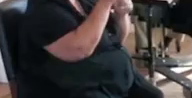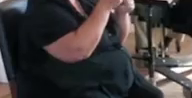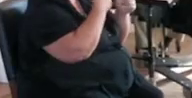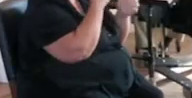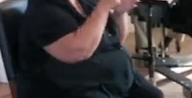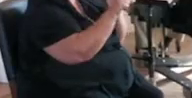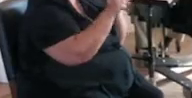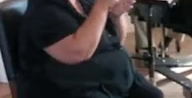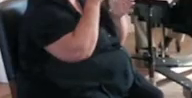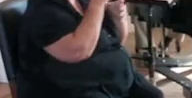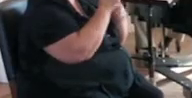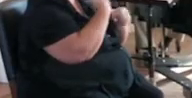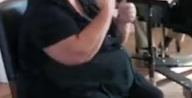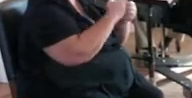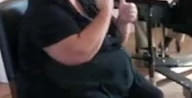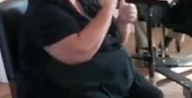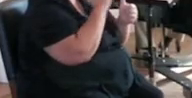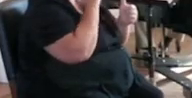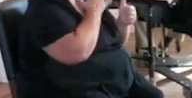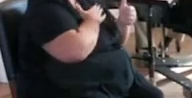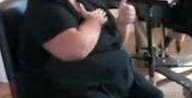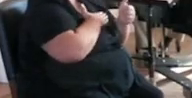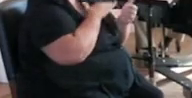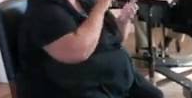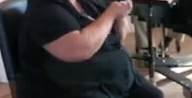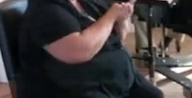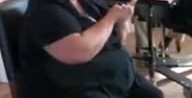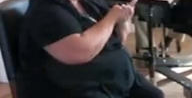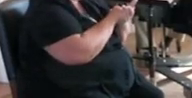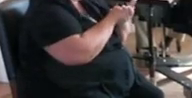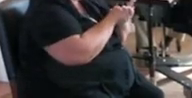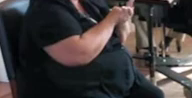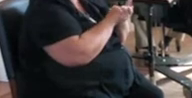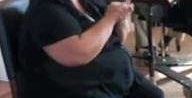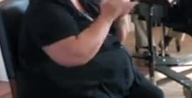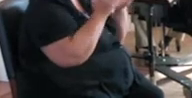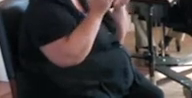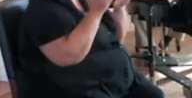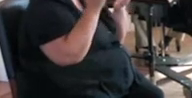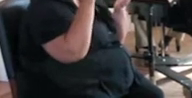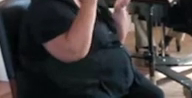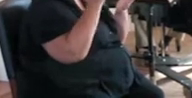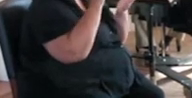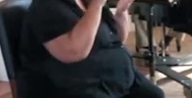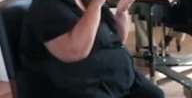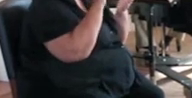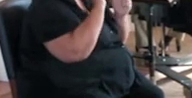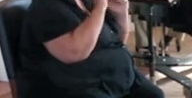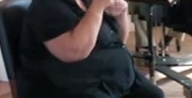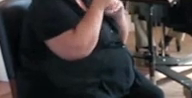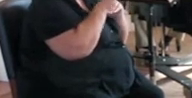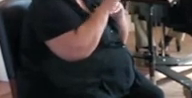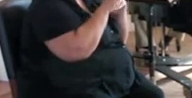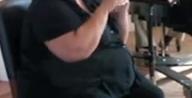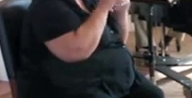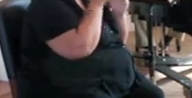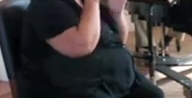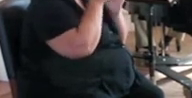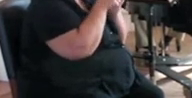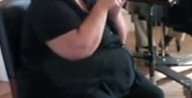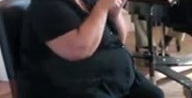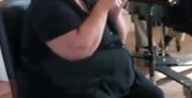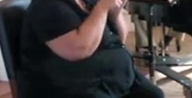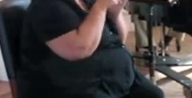ones. We'd appreciate that. And that way Pastor Steve can send you a little welcome letter if you're here for the first